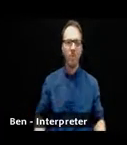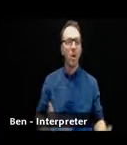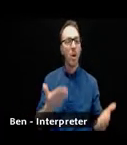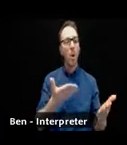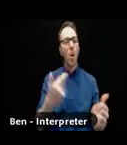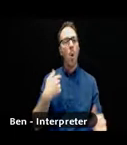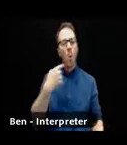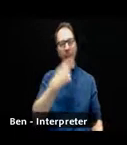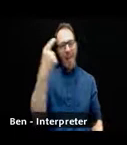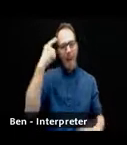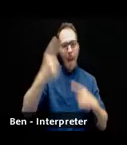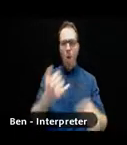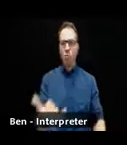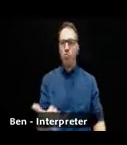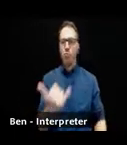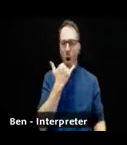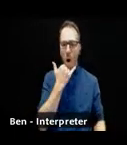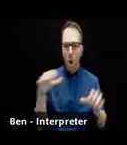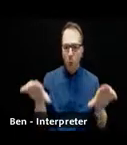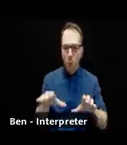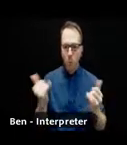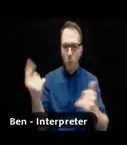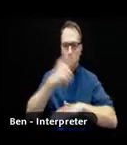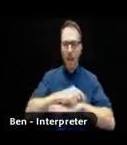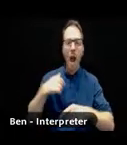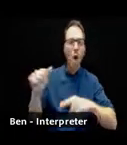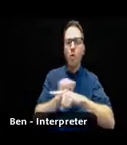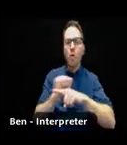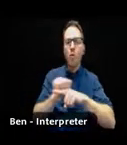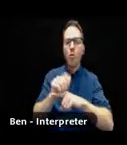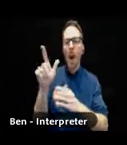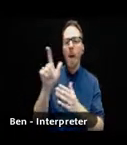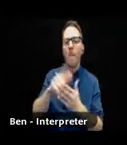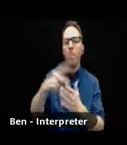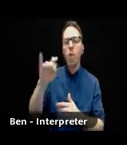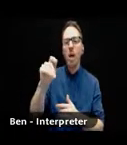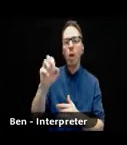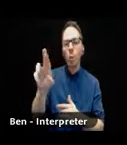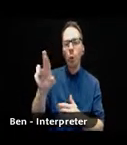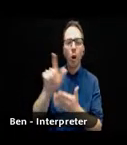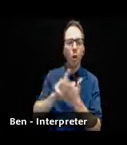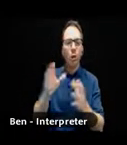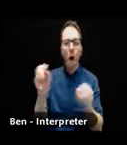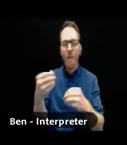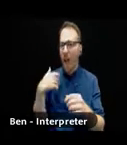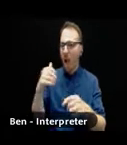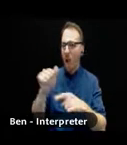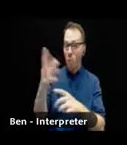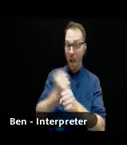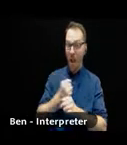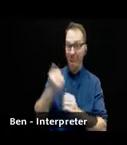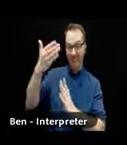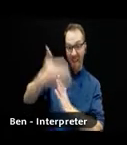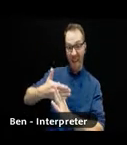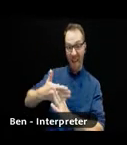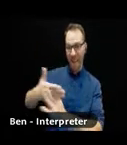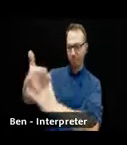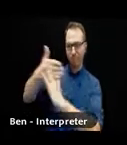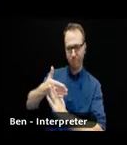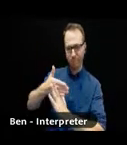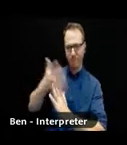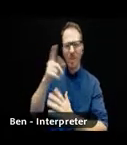about wrongdoing today, right, and when I train, let's say, prosecutors' offices and I ask them, So when you get a file on your desk, or what are some of the